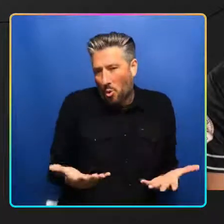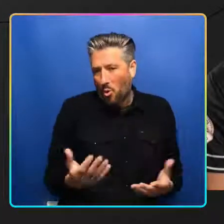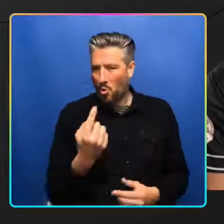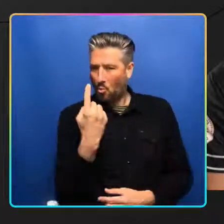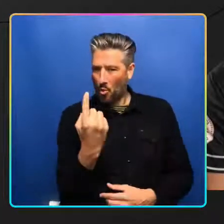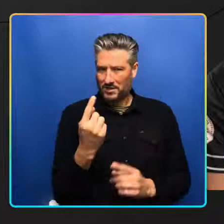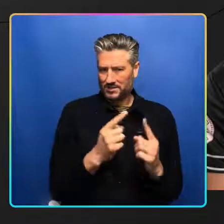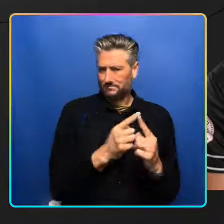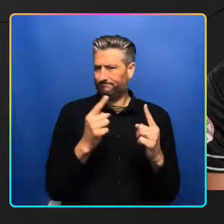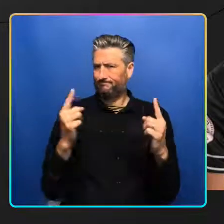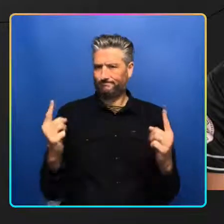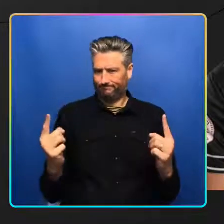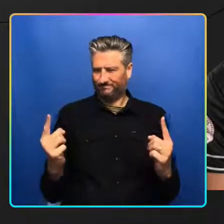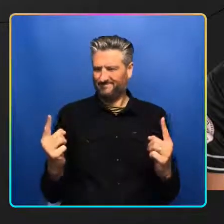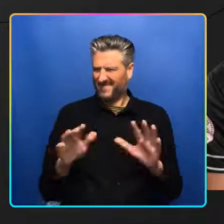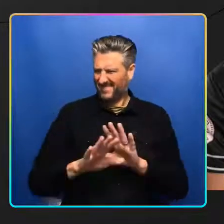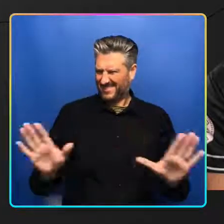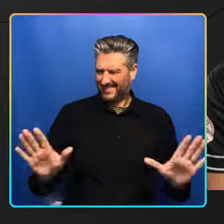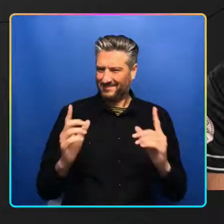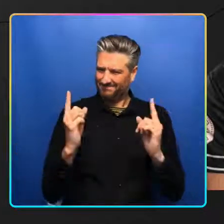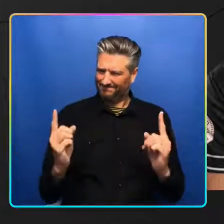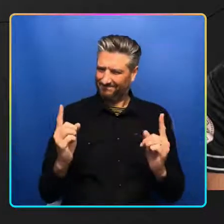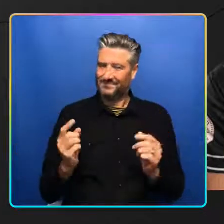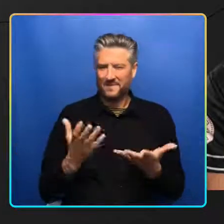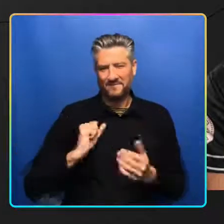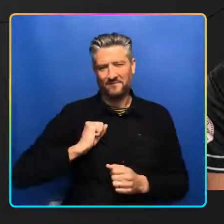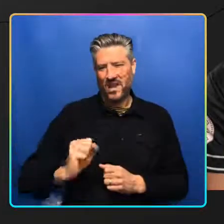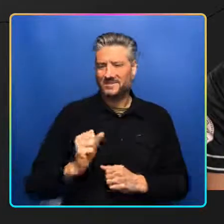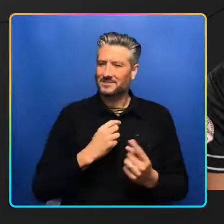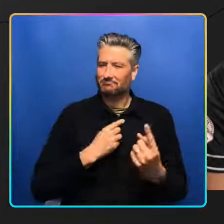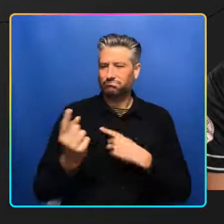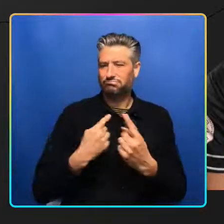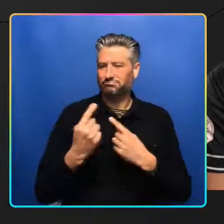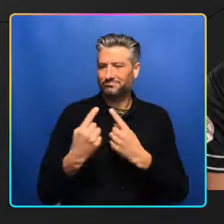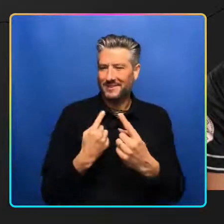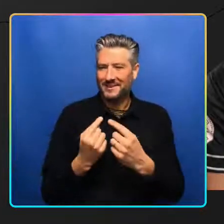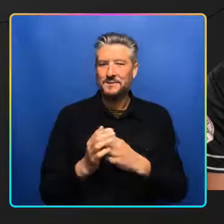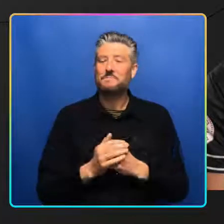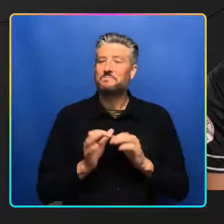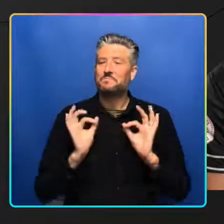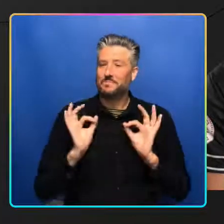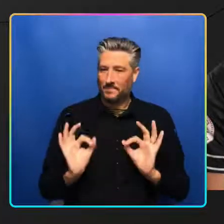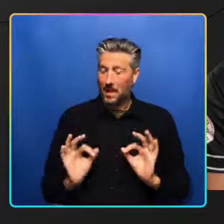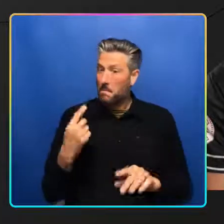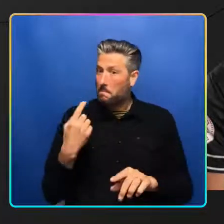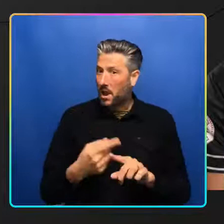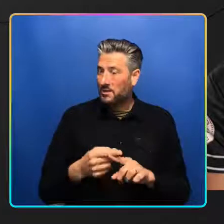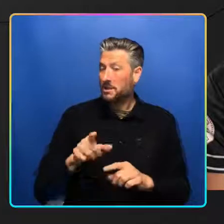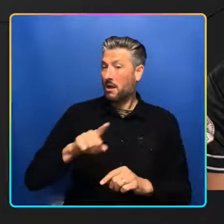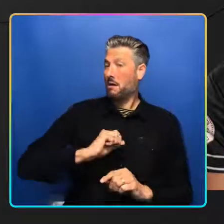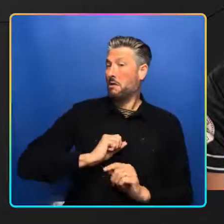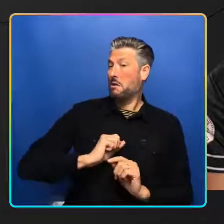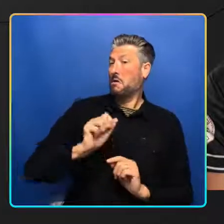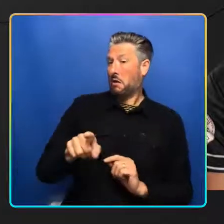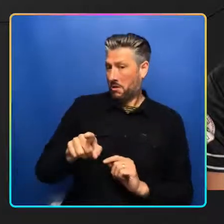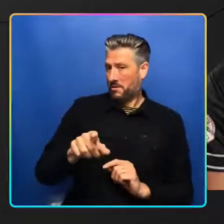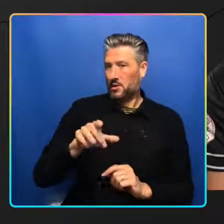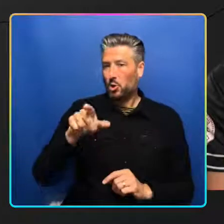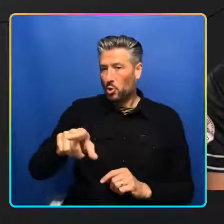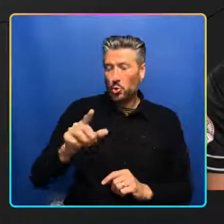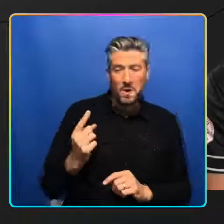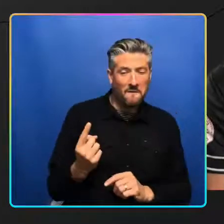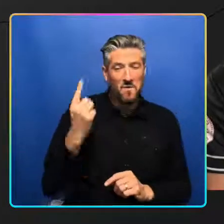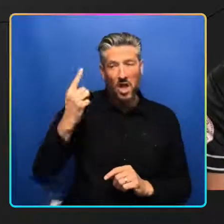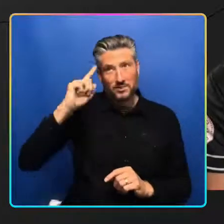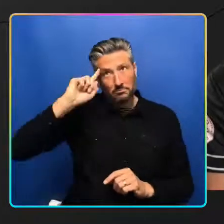make sure we're keeping on time, but also the first thing that comes to your mind is the most important thing.